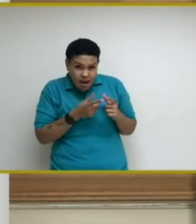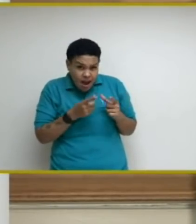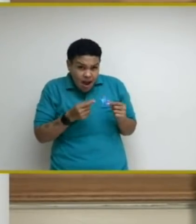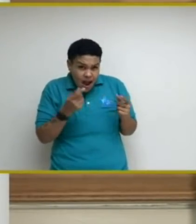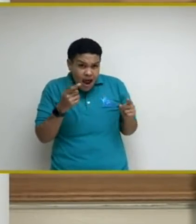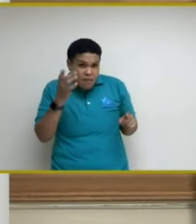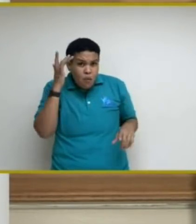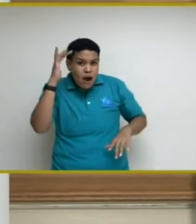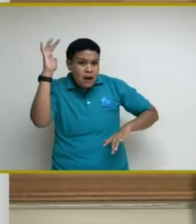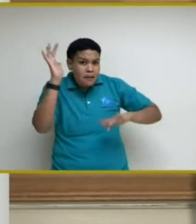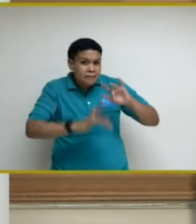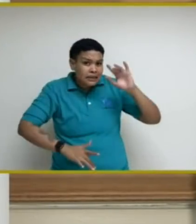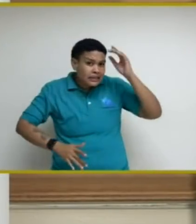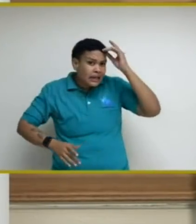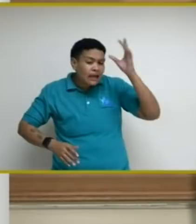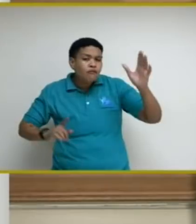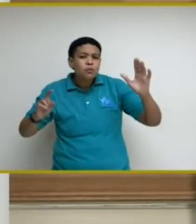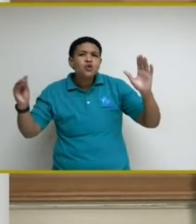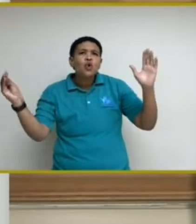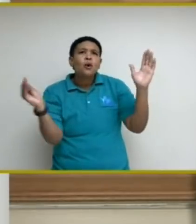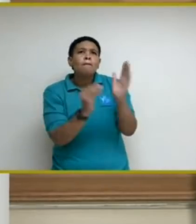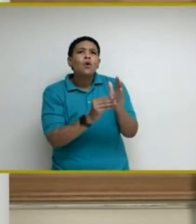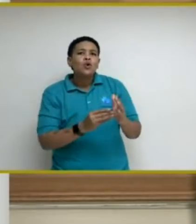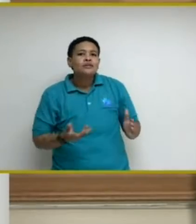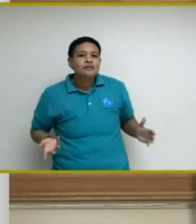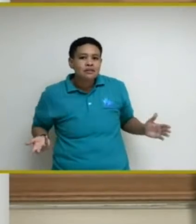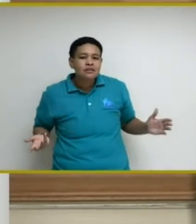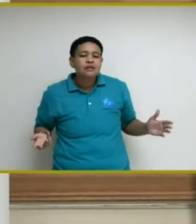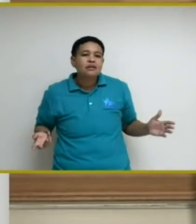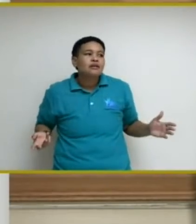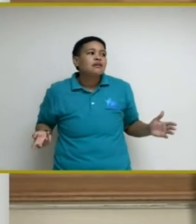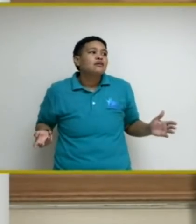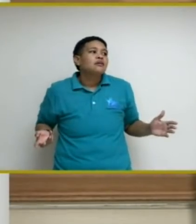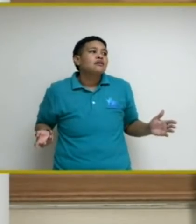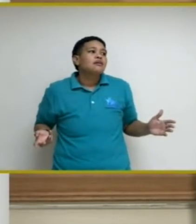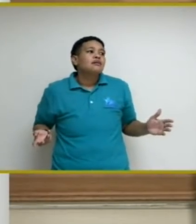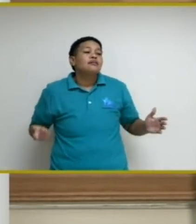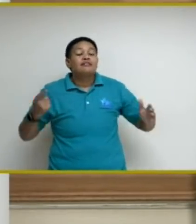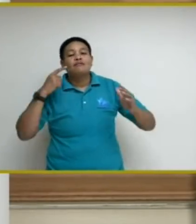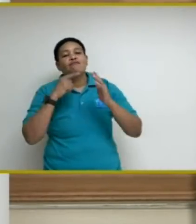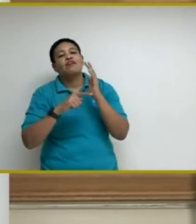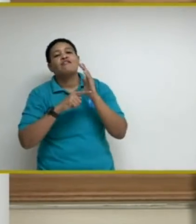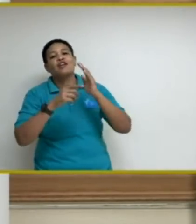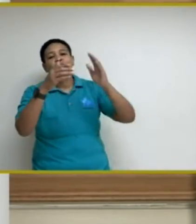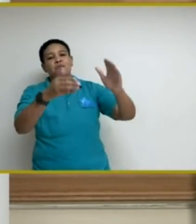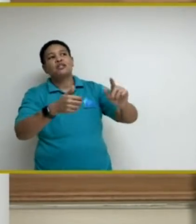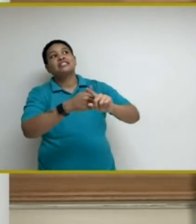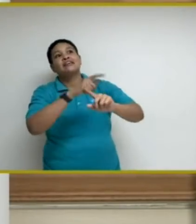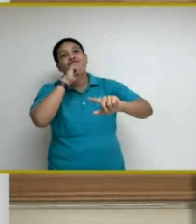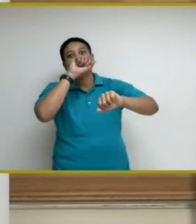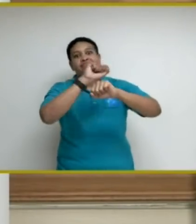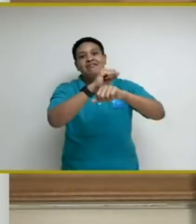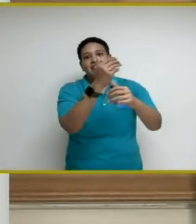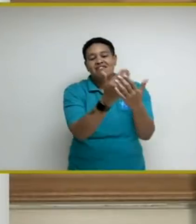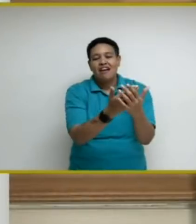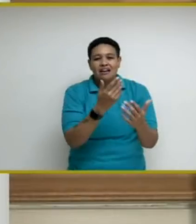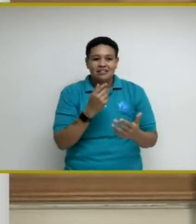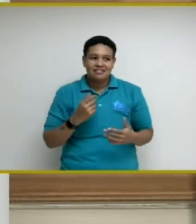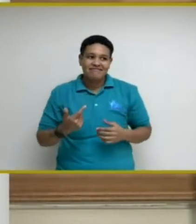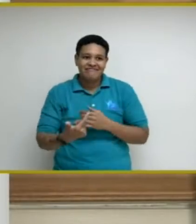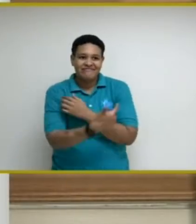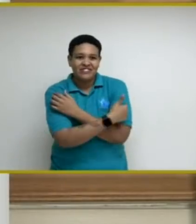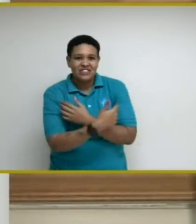of missing information that should have been there, then verifying that the person was in fact vaccinated, because